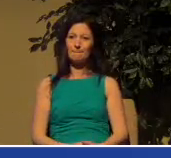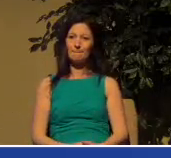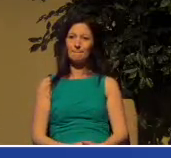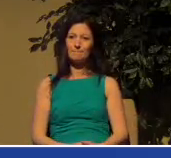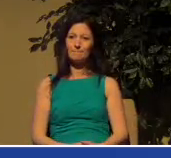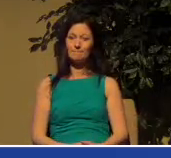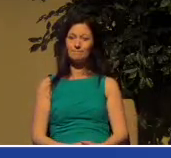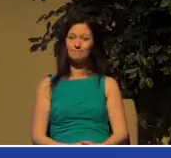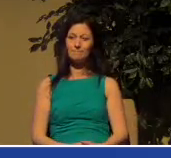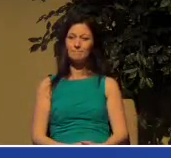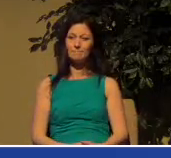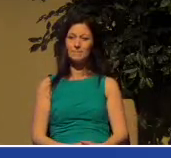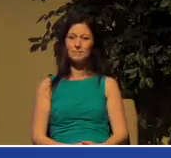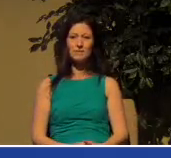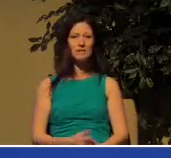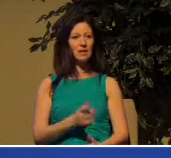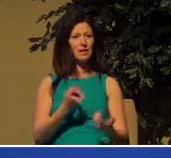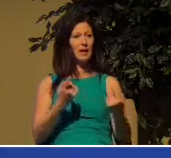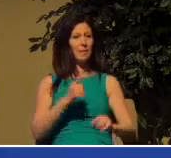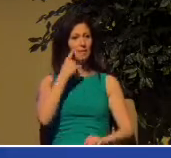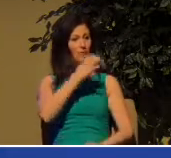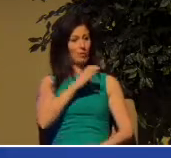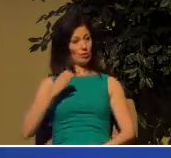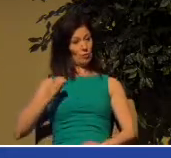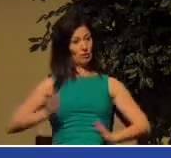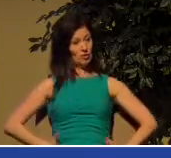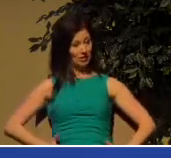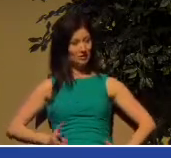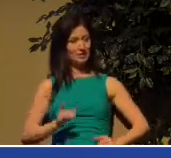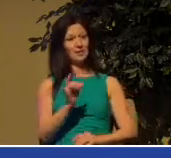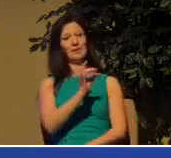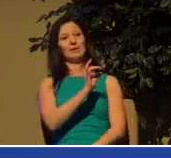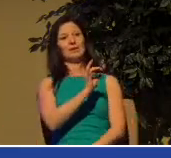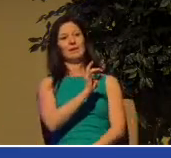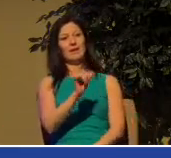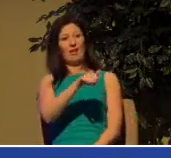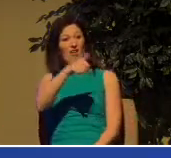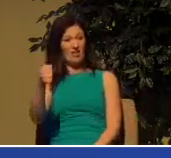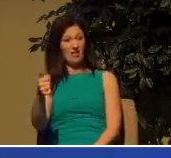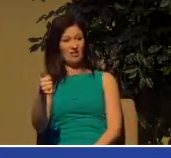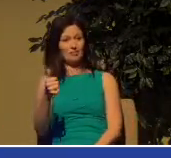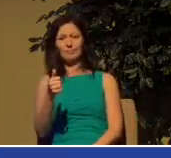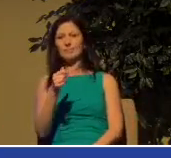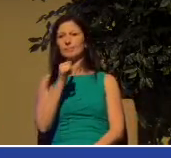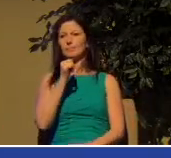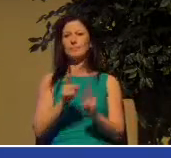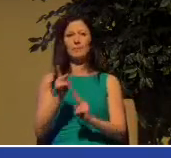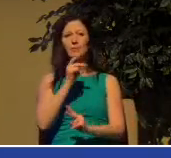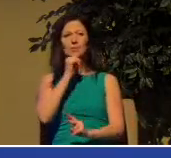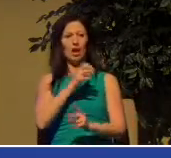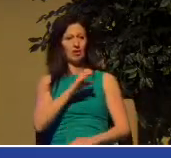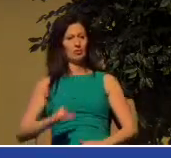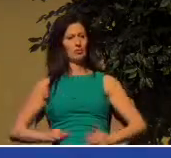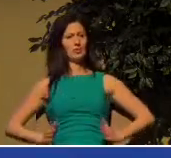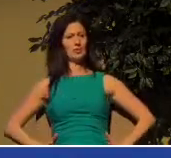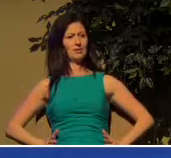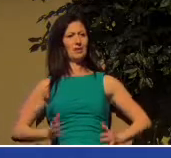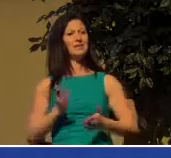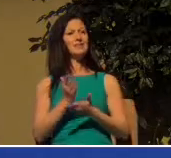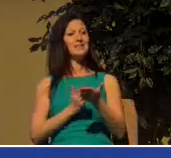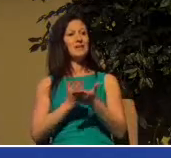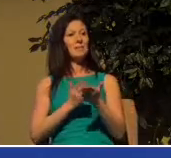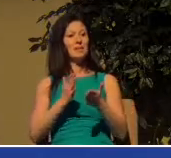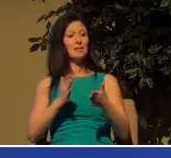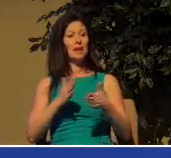far. They're never disappointed in God because they never expect anything. I read a while back that some of the happiest people in the world are the